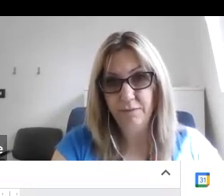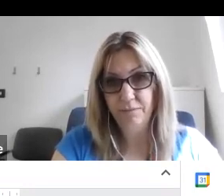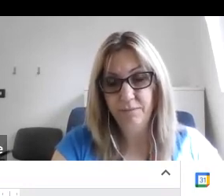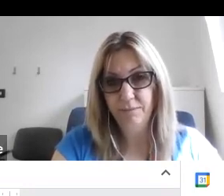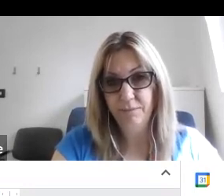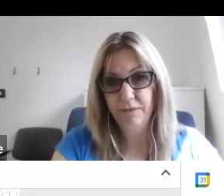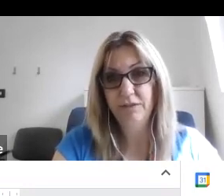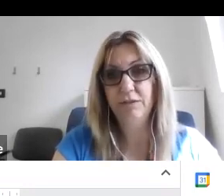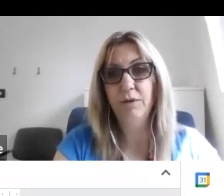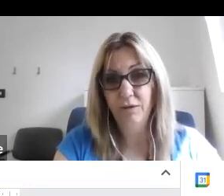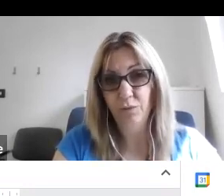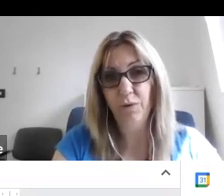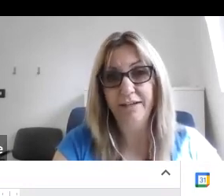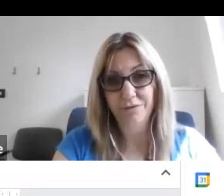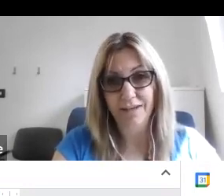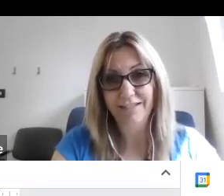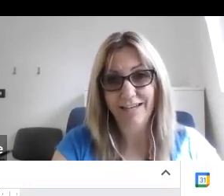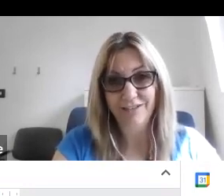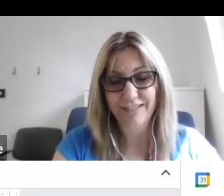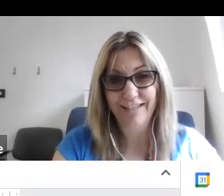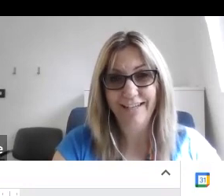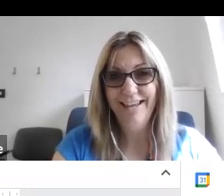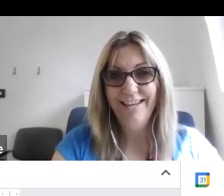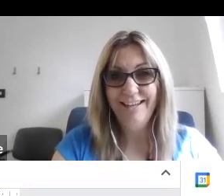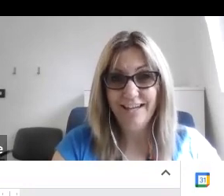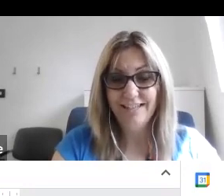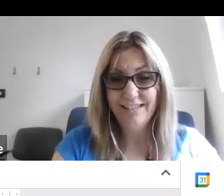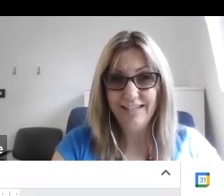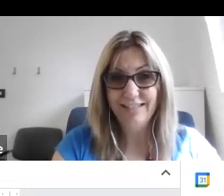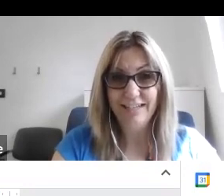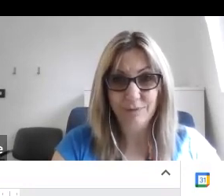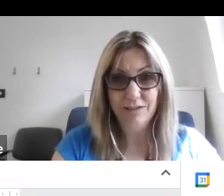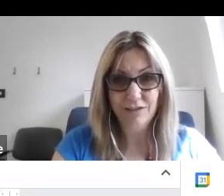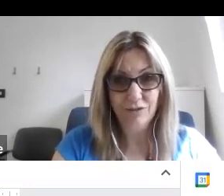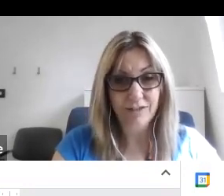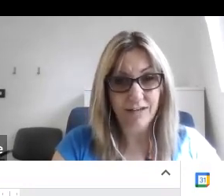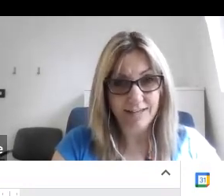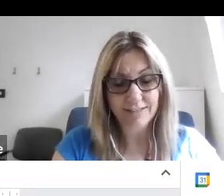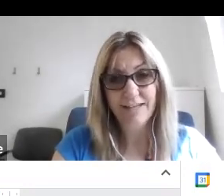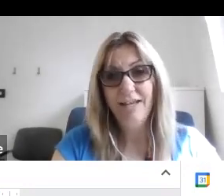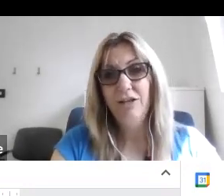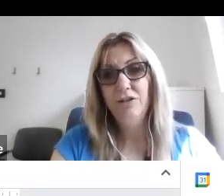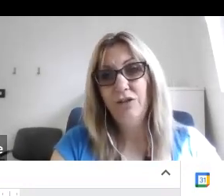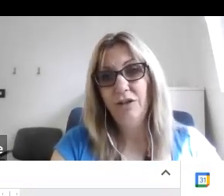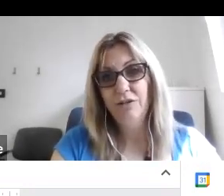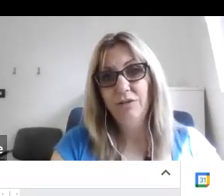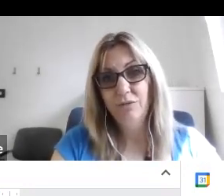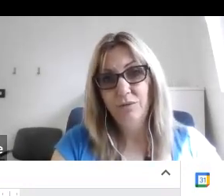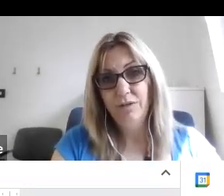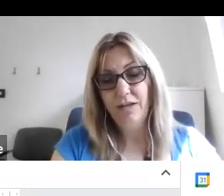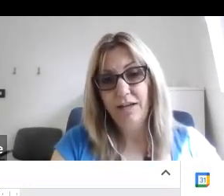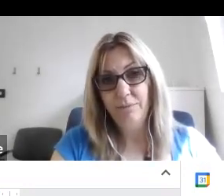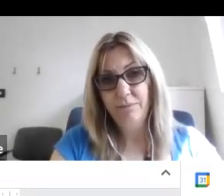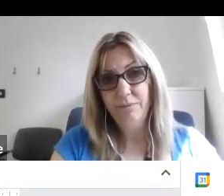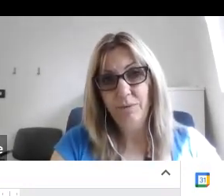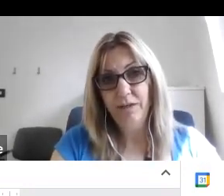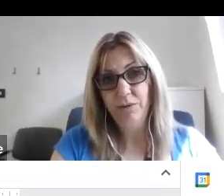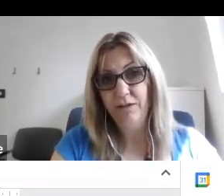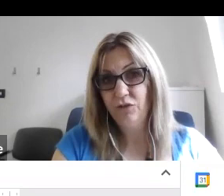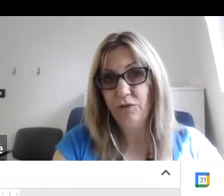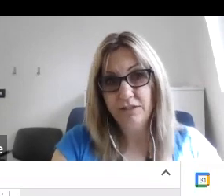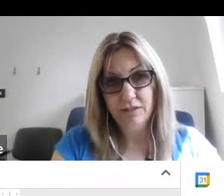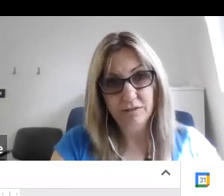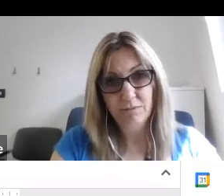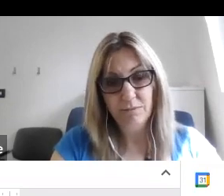often there's quite a long wait for ADHD and ASD assessments through class. So